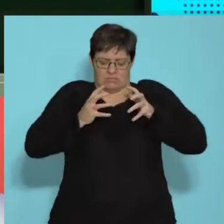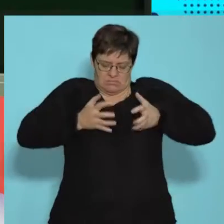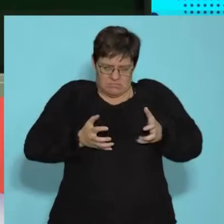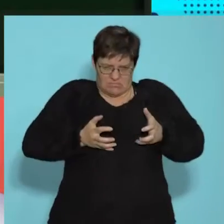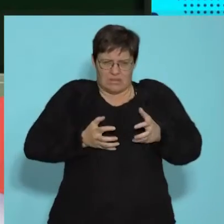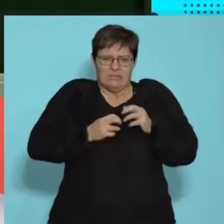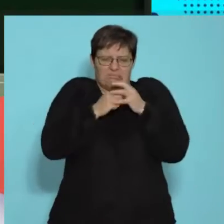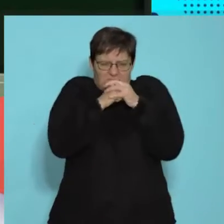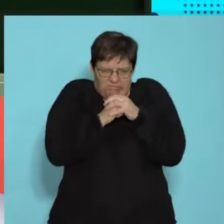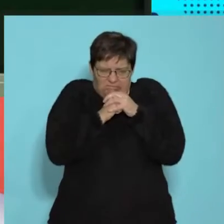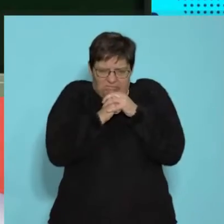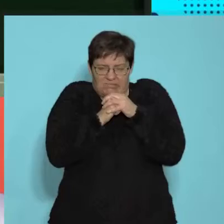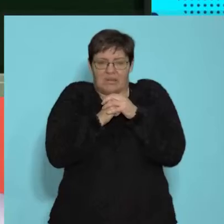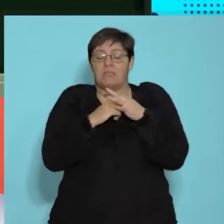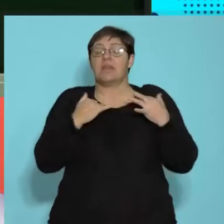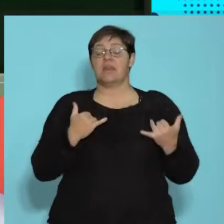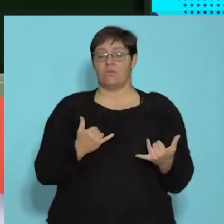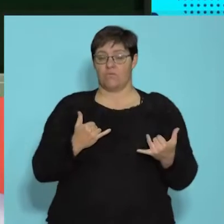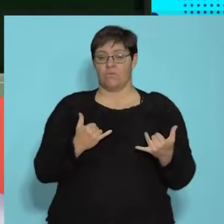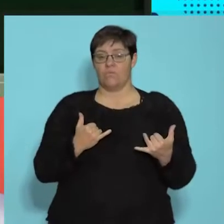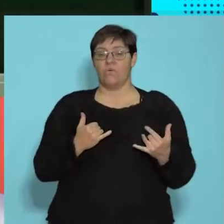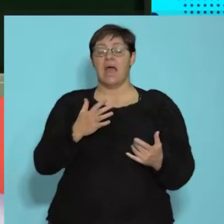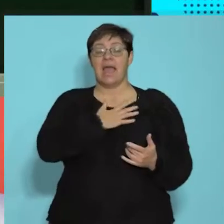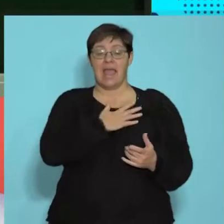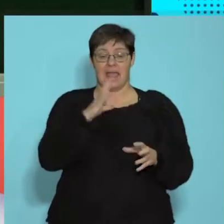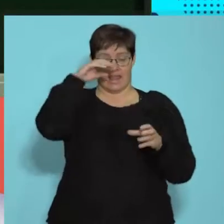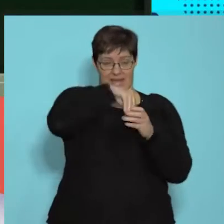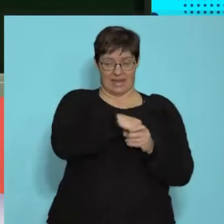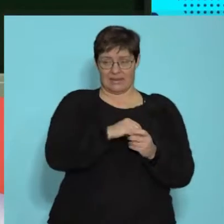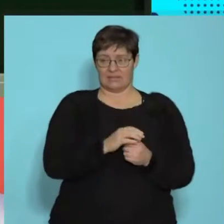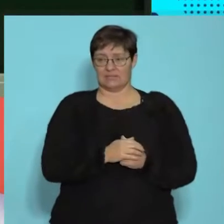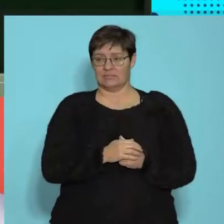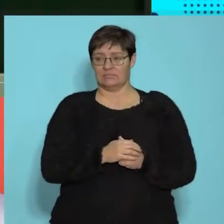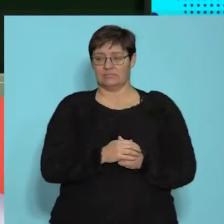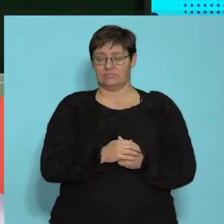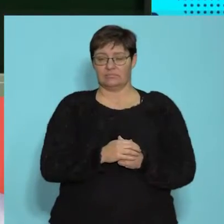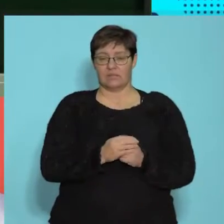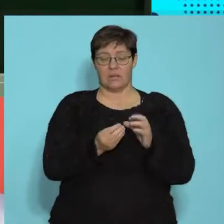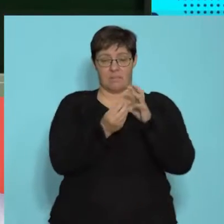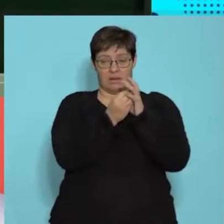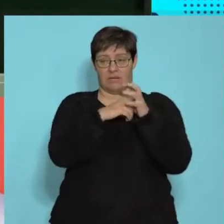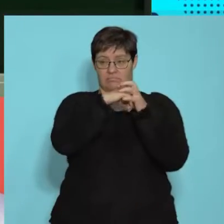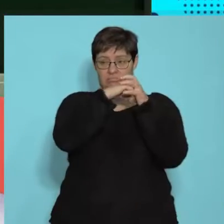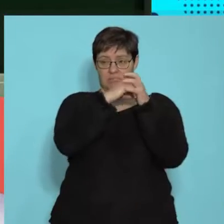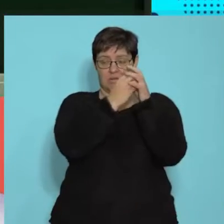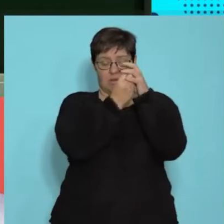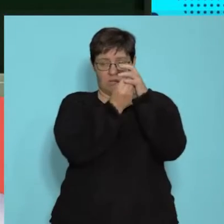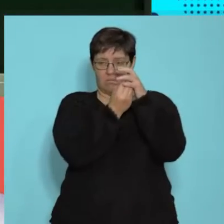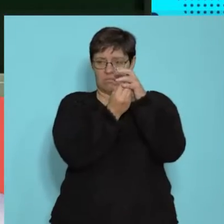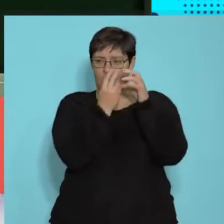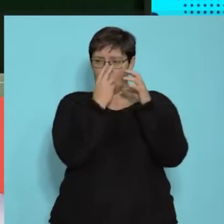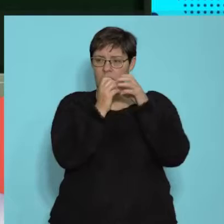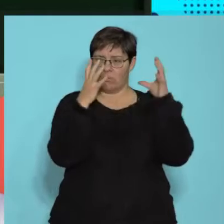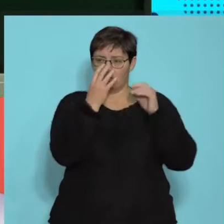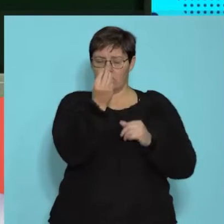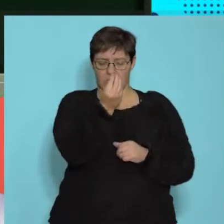down, squeezed, all right? But now I want to bring air in. So when the diaphragm contracts, it moves.